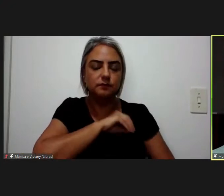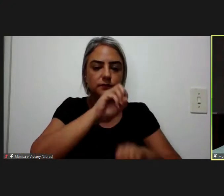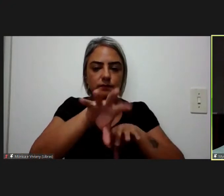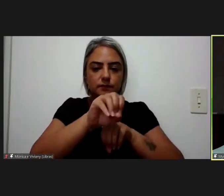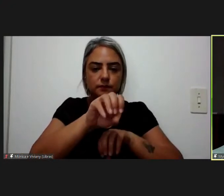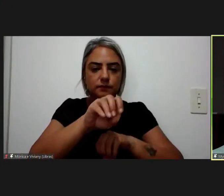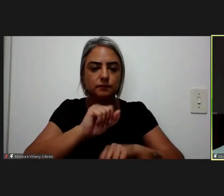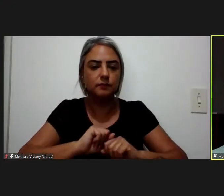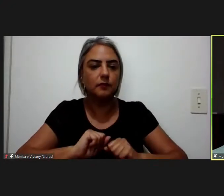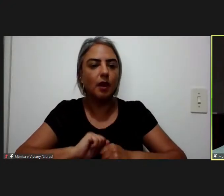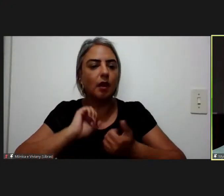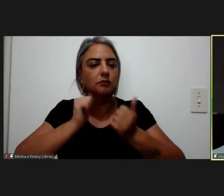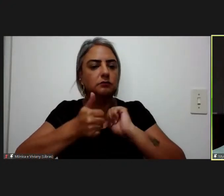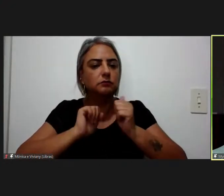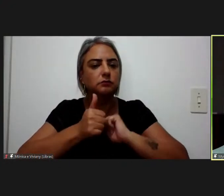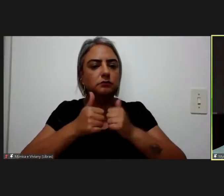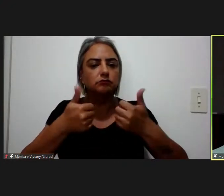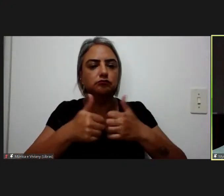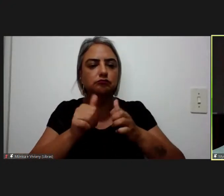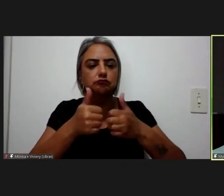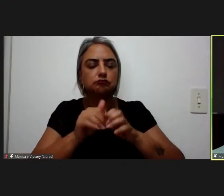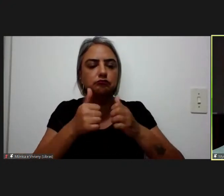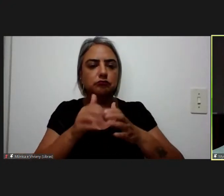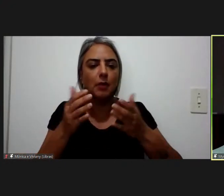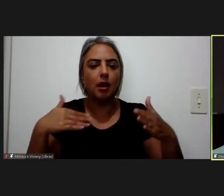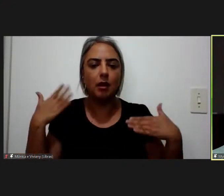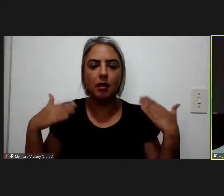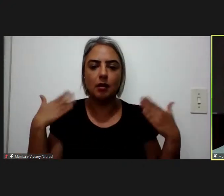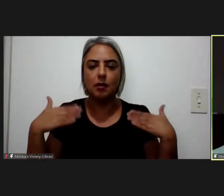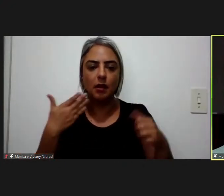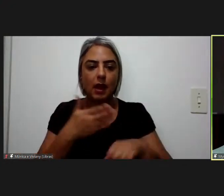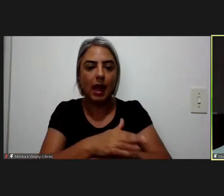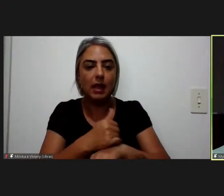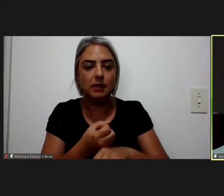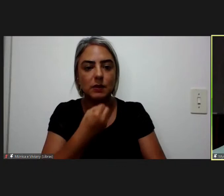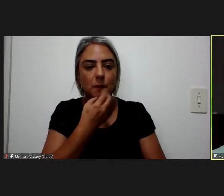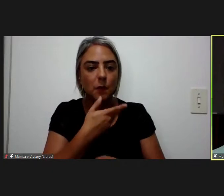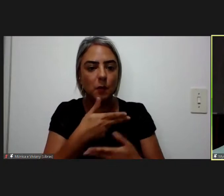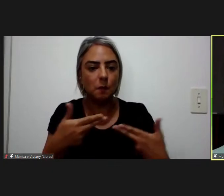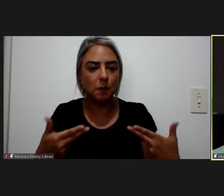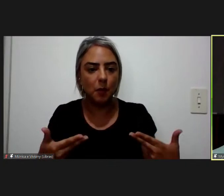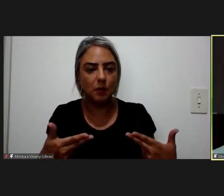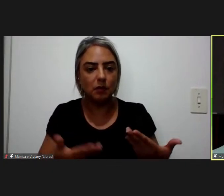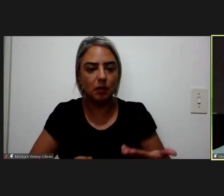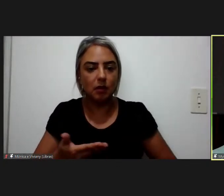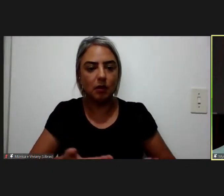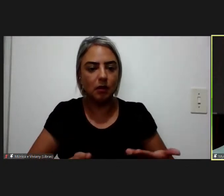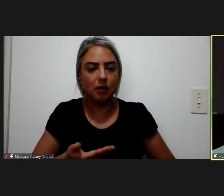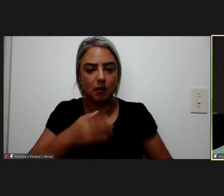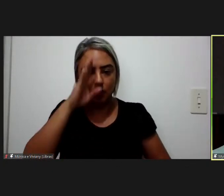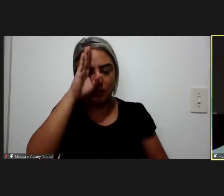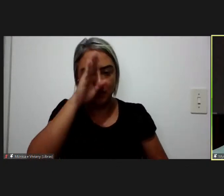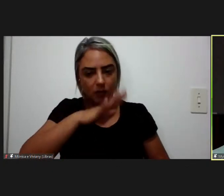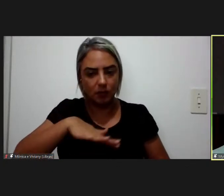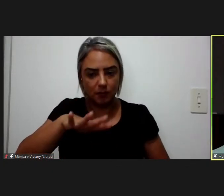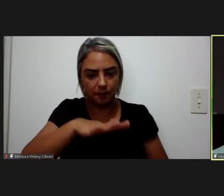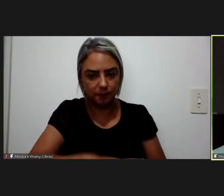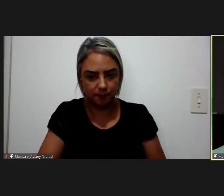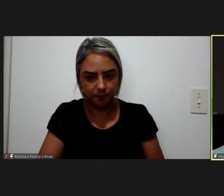work, the income, physical activities, transport, leisure, and the access to goods and